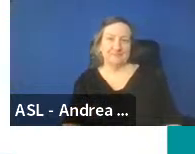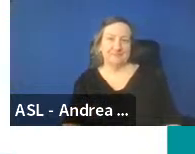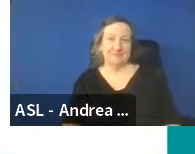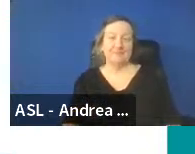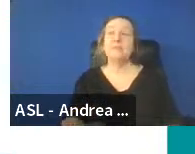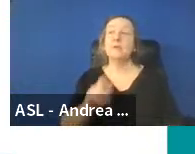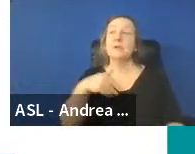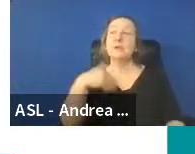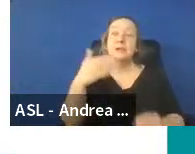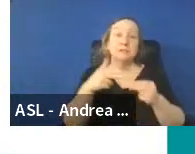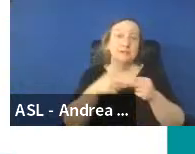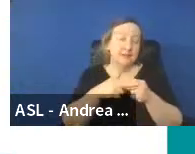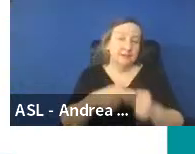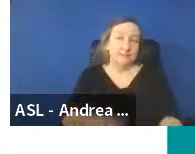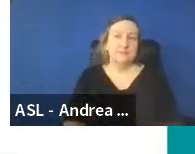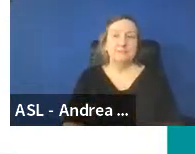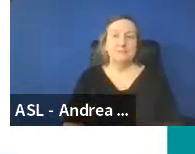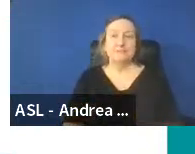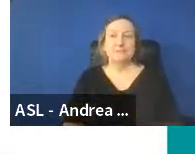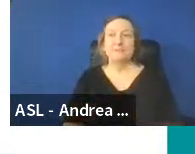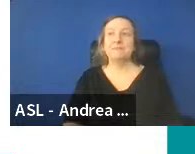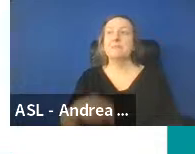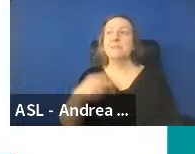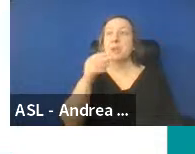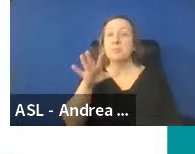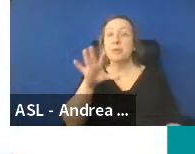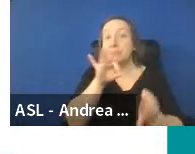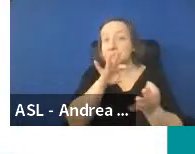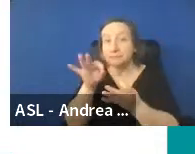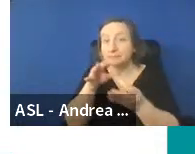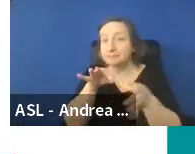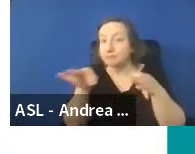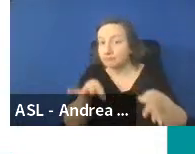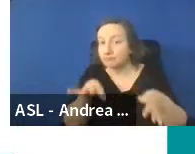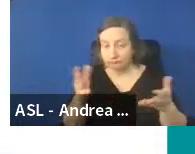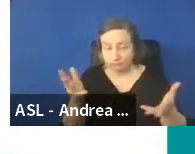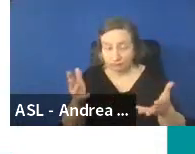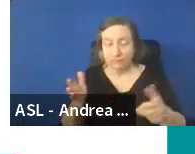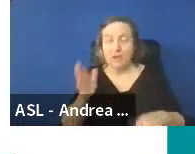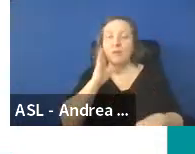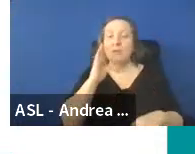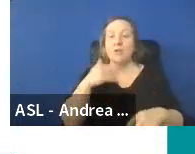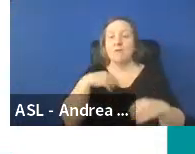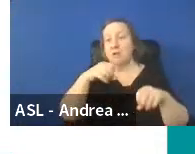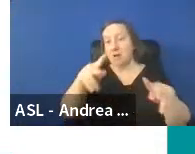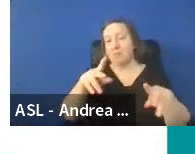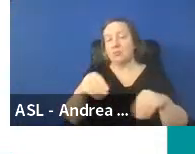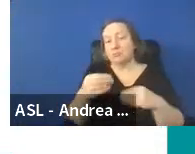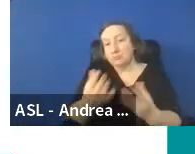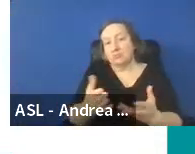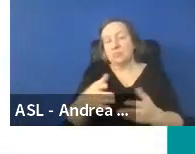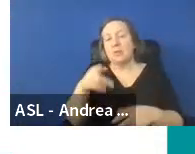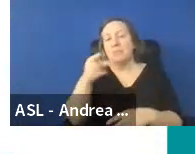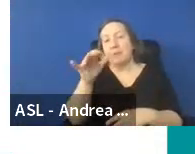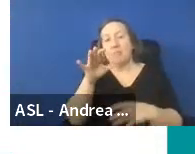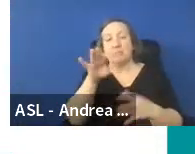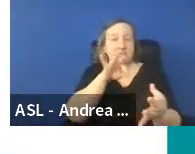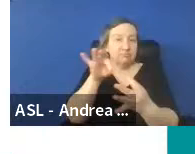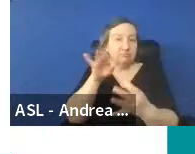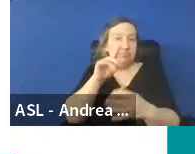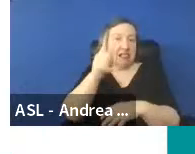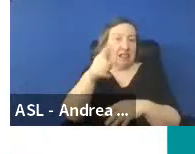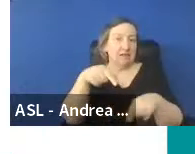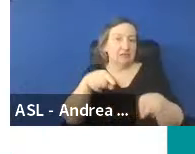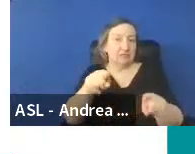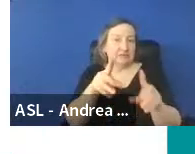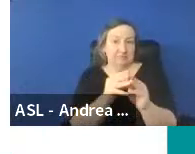Okay, next slide. Public input instructions. There'll be an opportunity to provide public input later in the